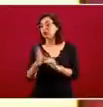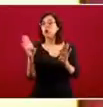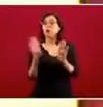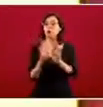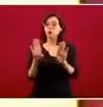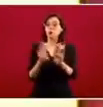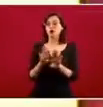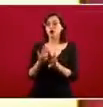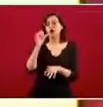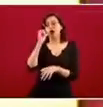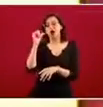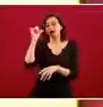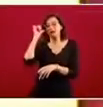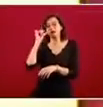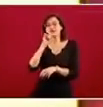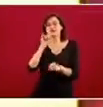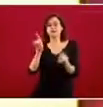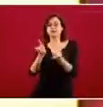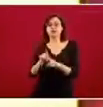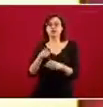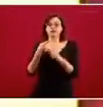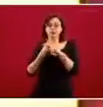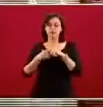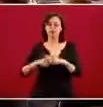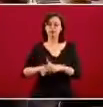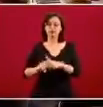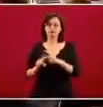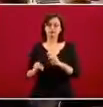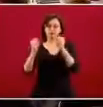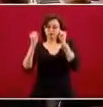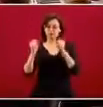safe distance, and